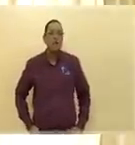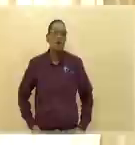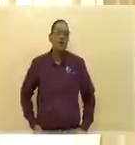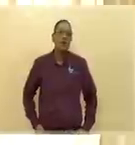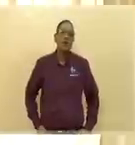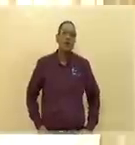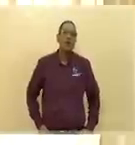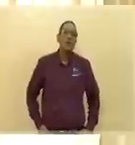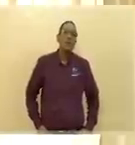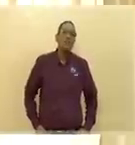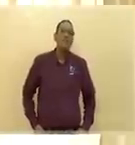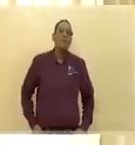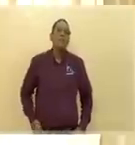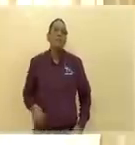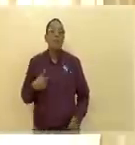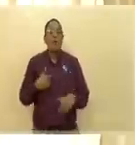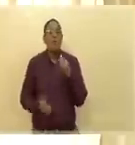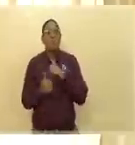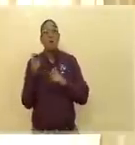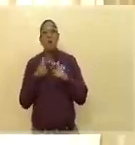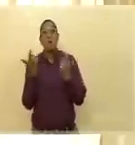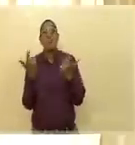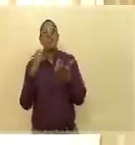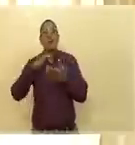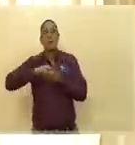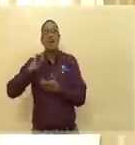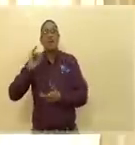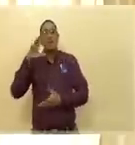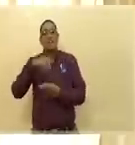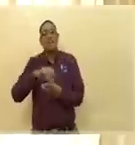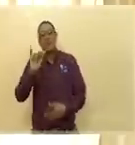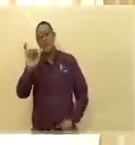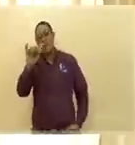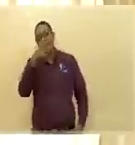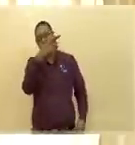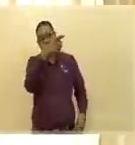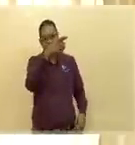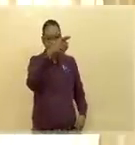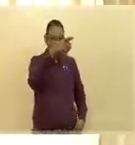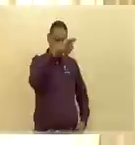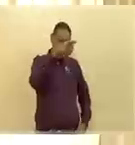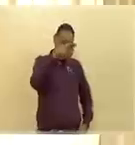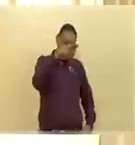And of course, our major partner as well, the